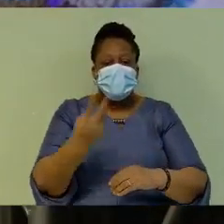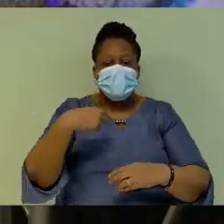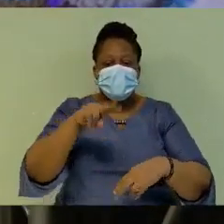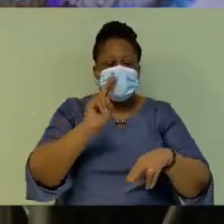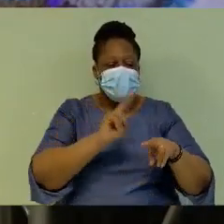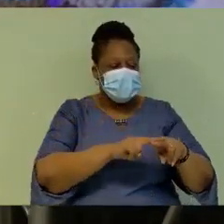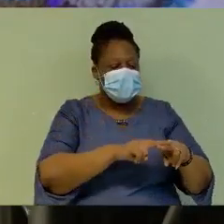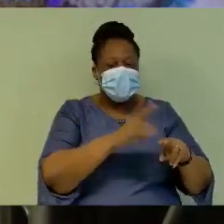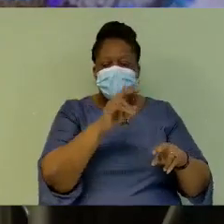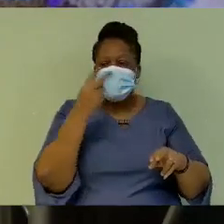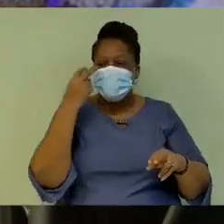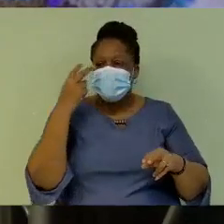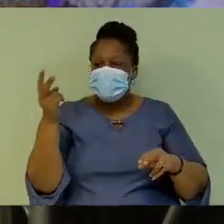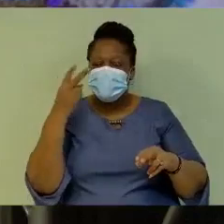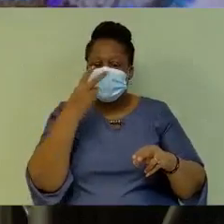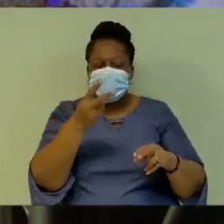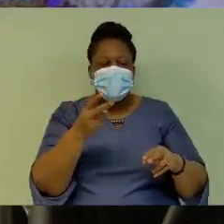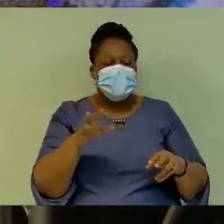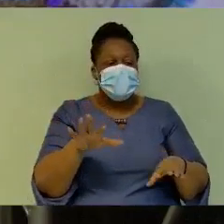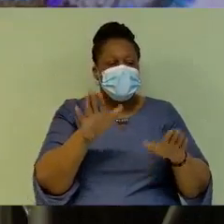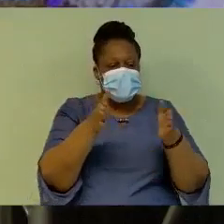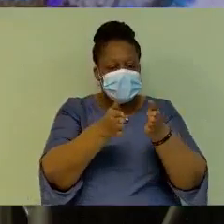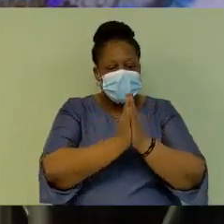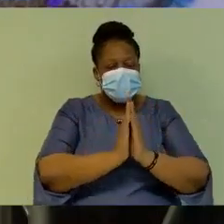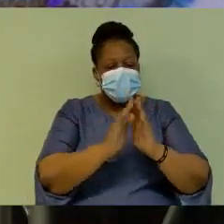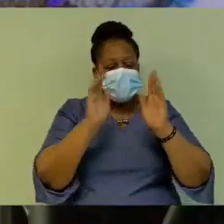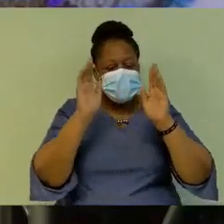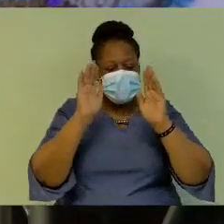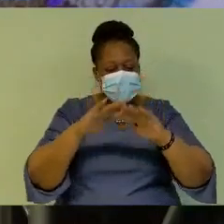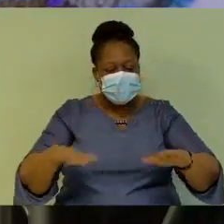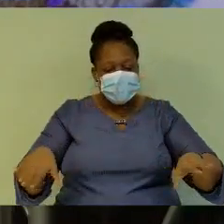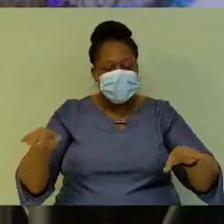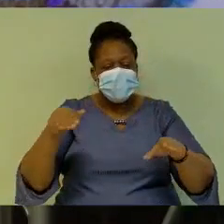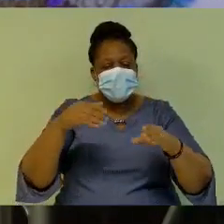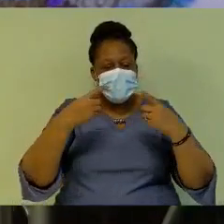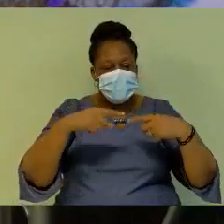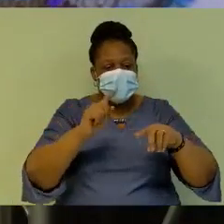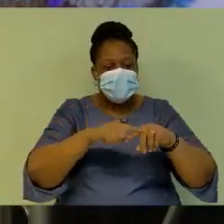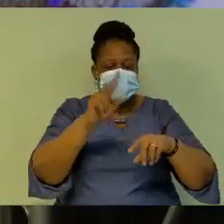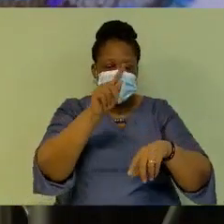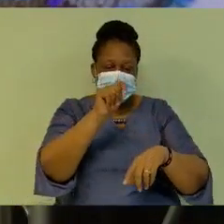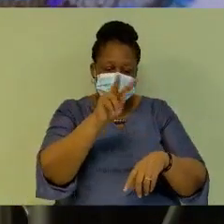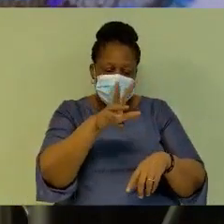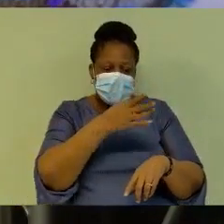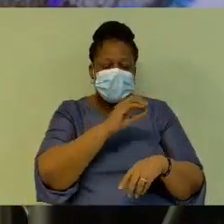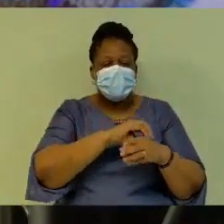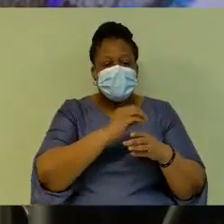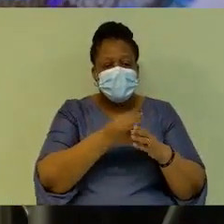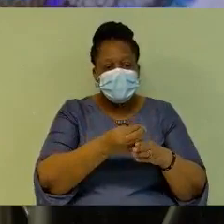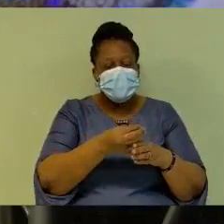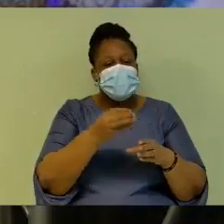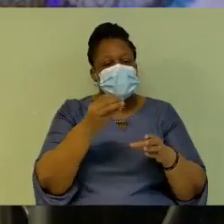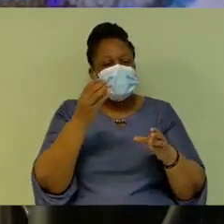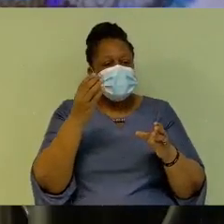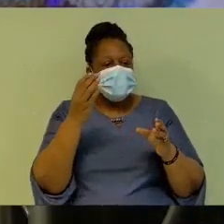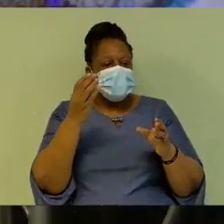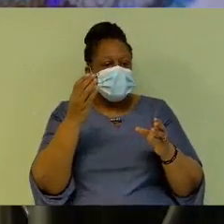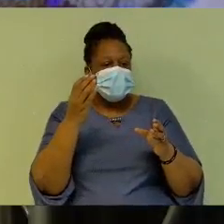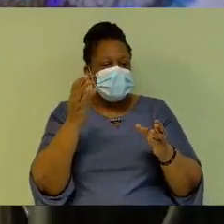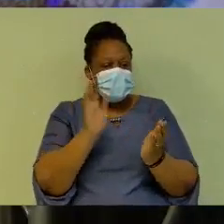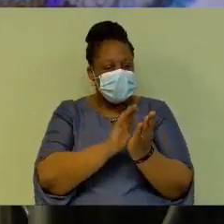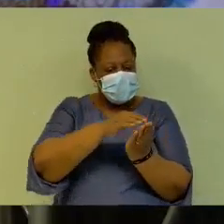Joseph, therefore, reached out to parents of children in all the Explorers Club and invited parents to encourage their children to do